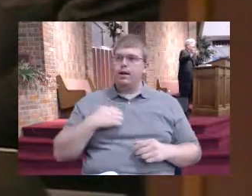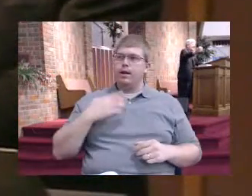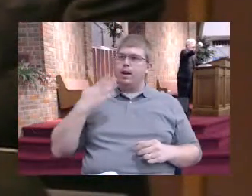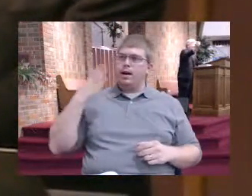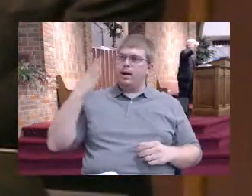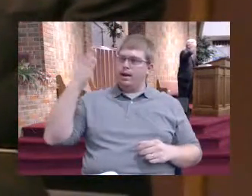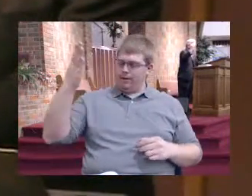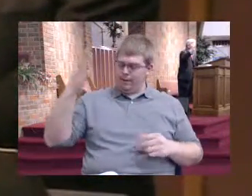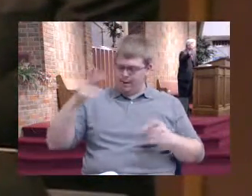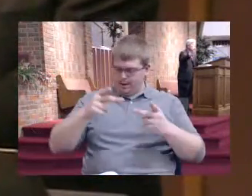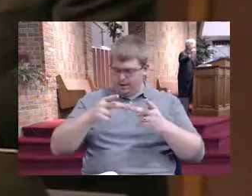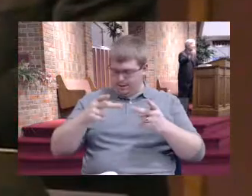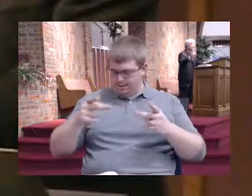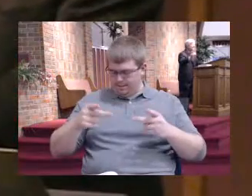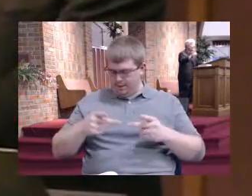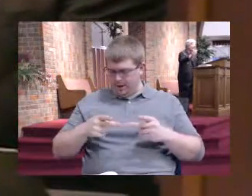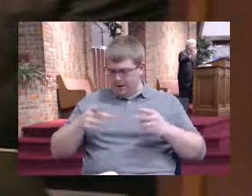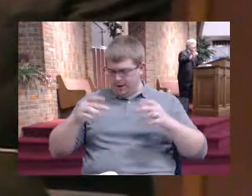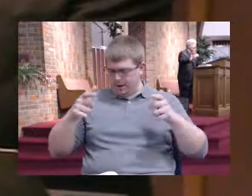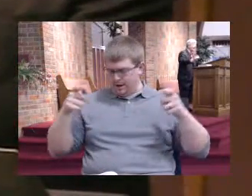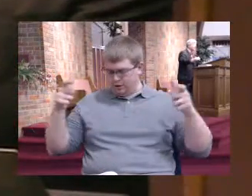crown. I've got a